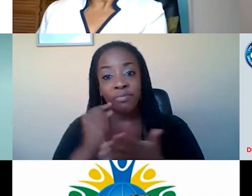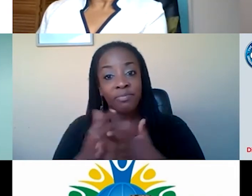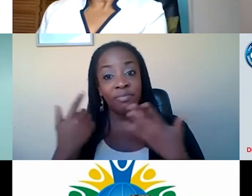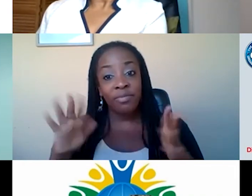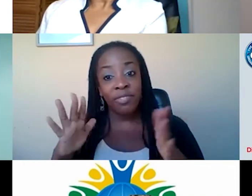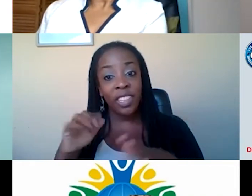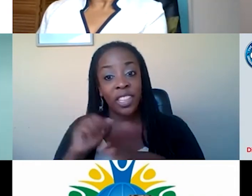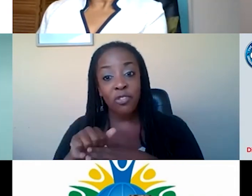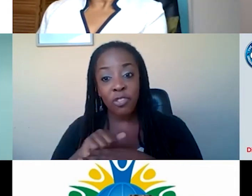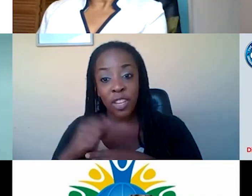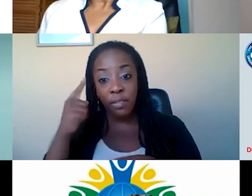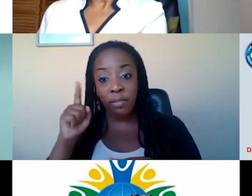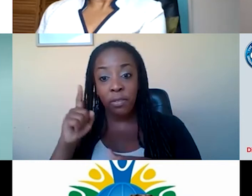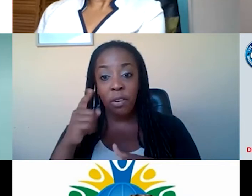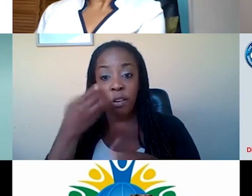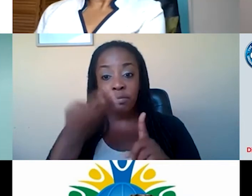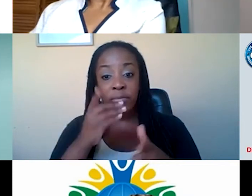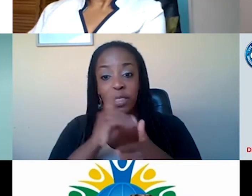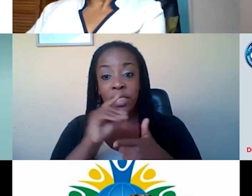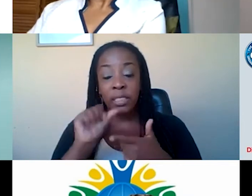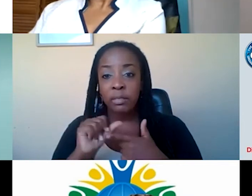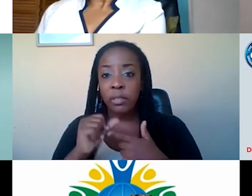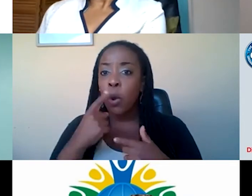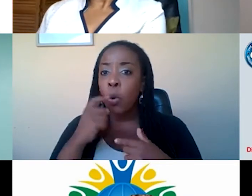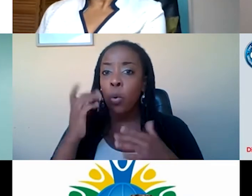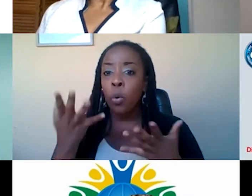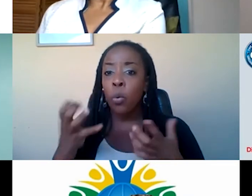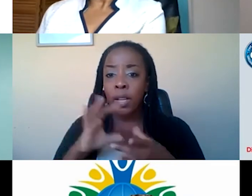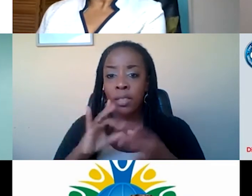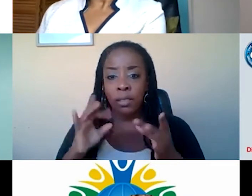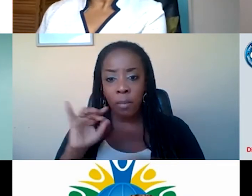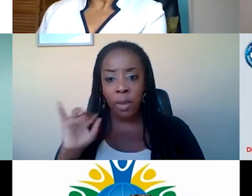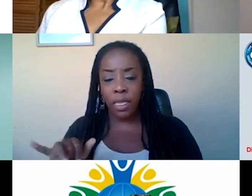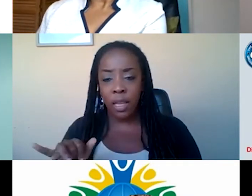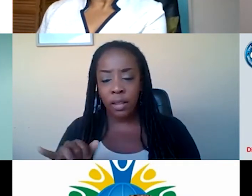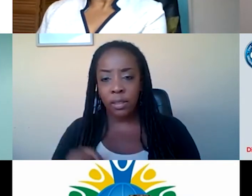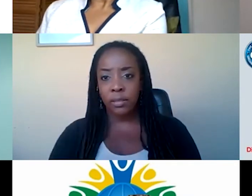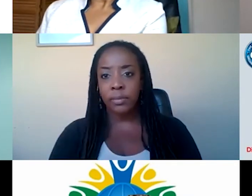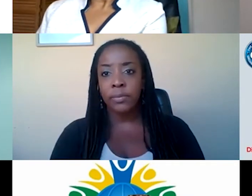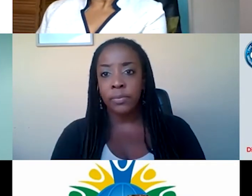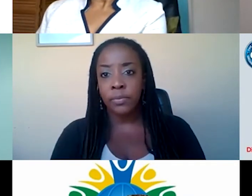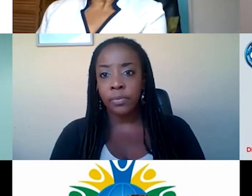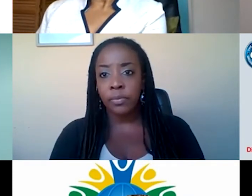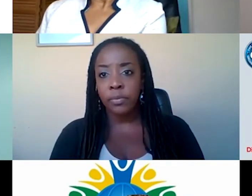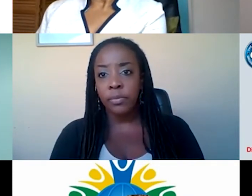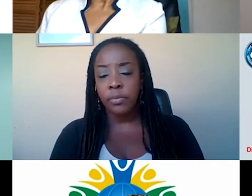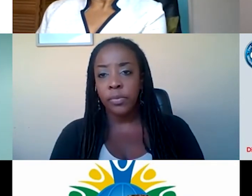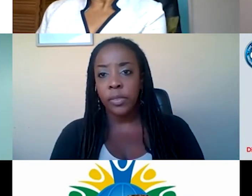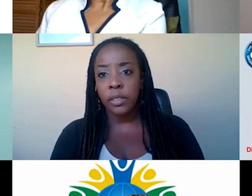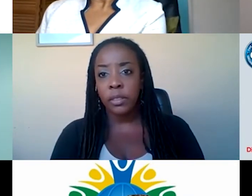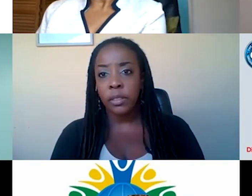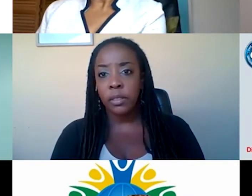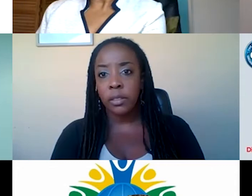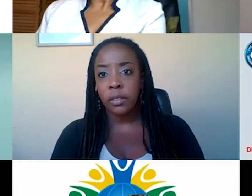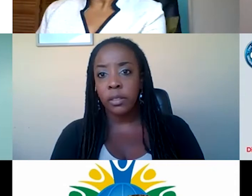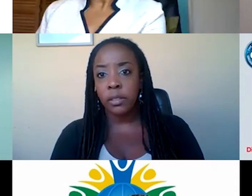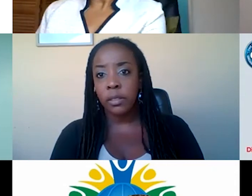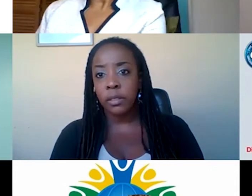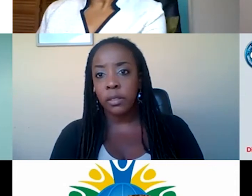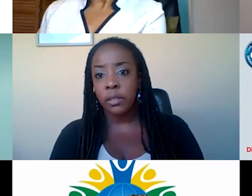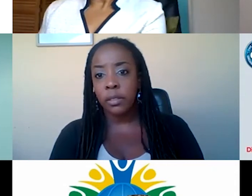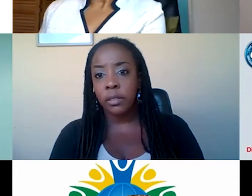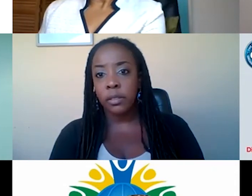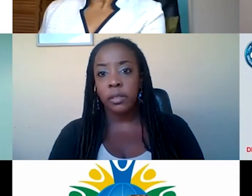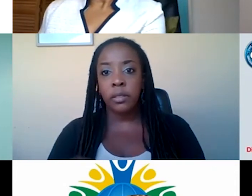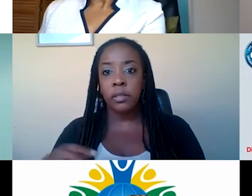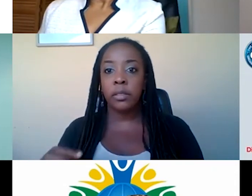Who would like to make a comment on that? Right, so Christine Hendricks. So the Act speaks to the right